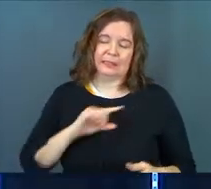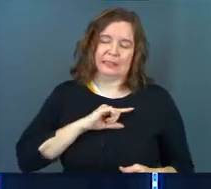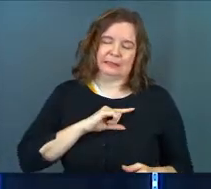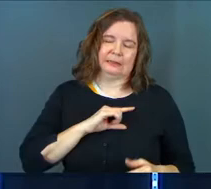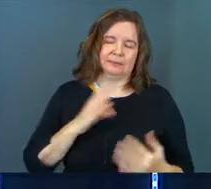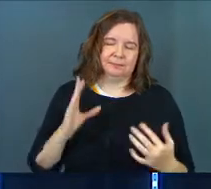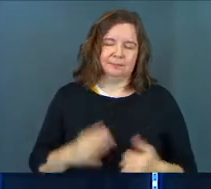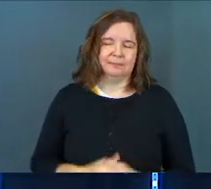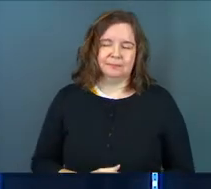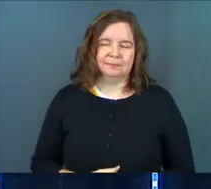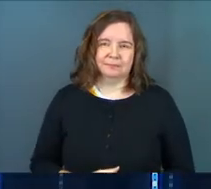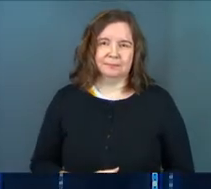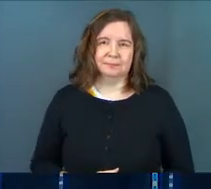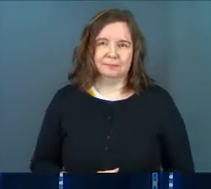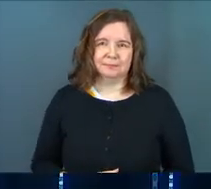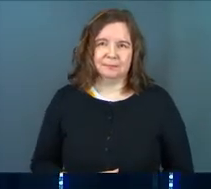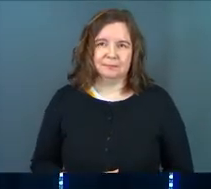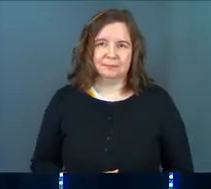Guilty.